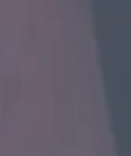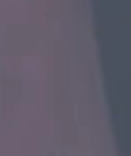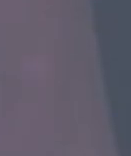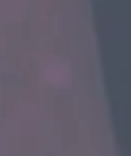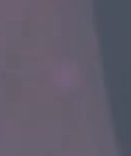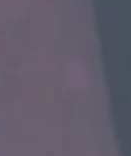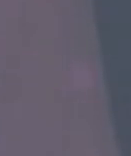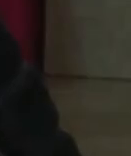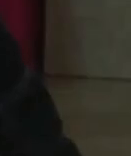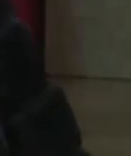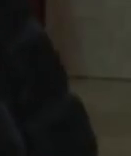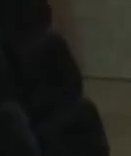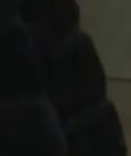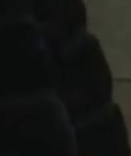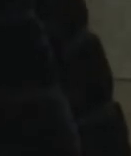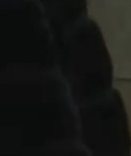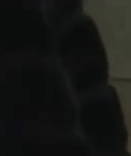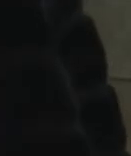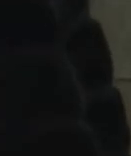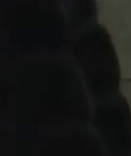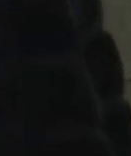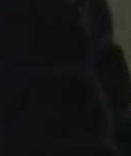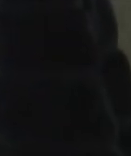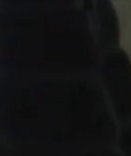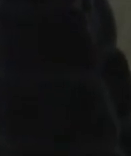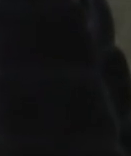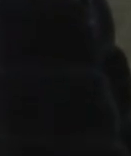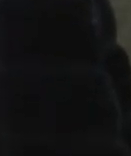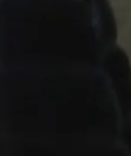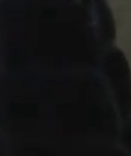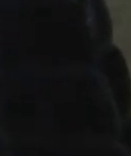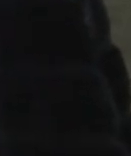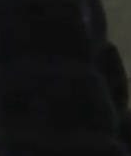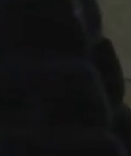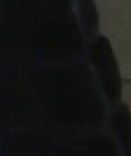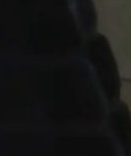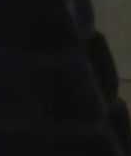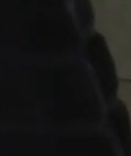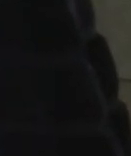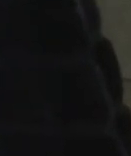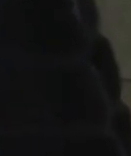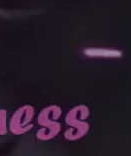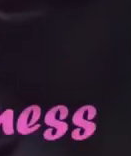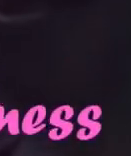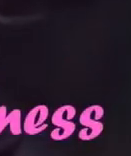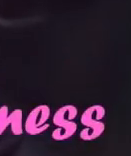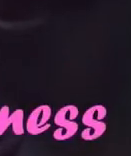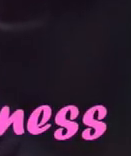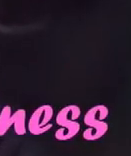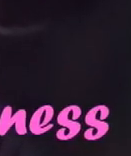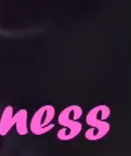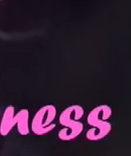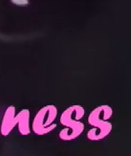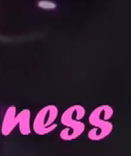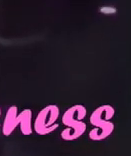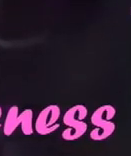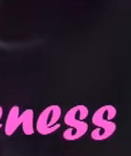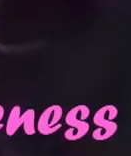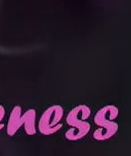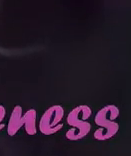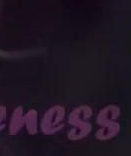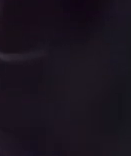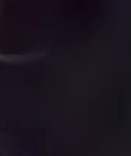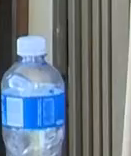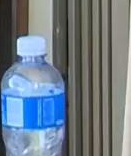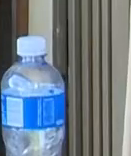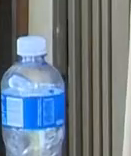sigodzi sonke tindzaba letishisayo talutsandvo. Vula nfombe ngifake, ngifake tetsembiso,